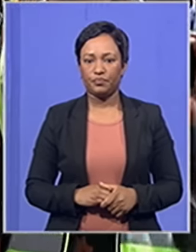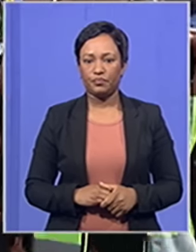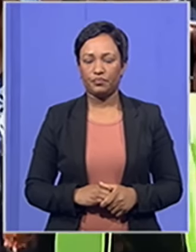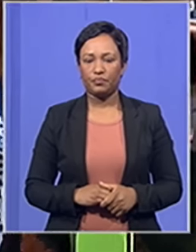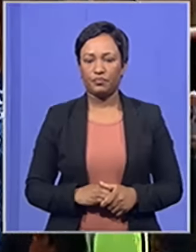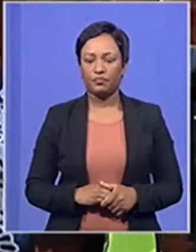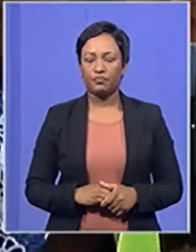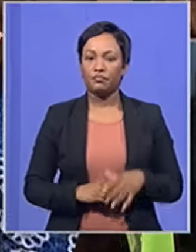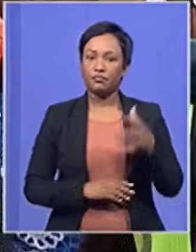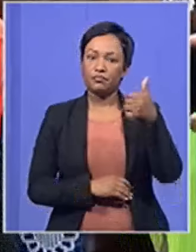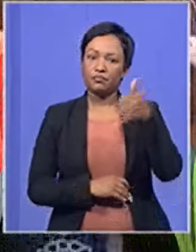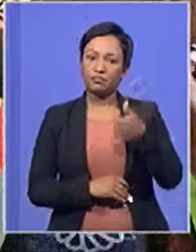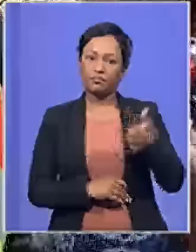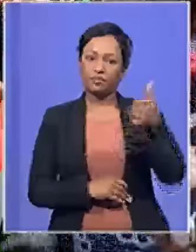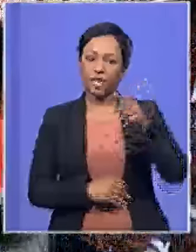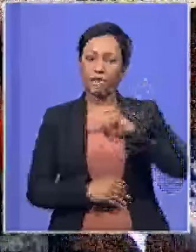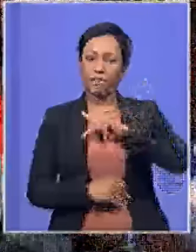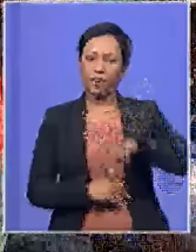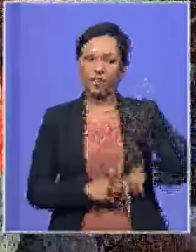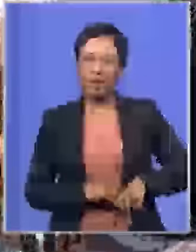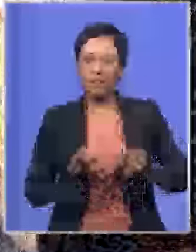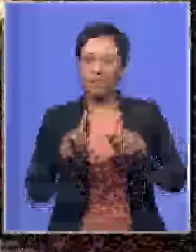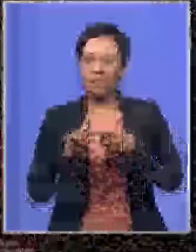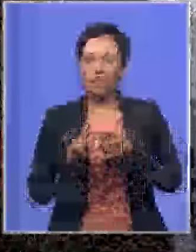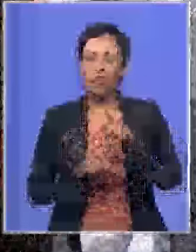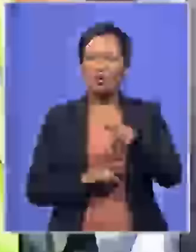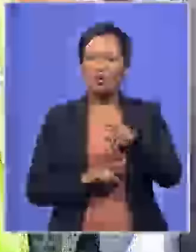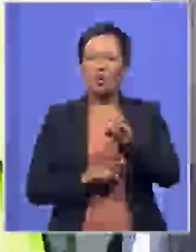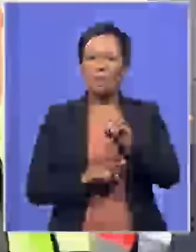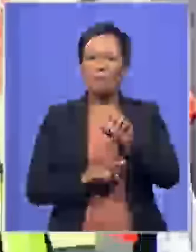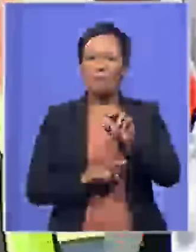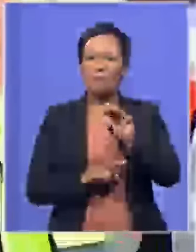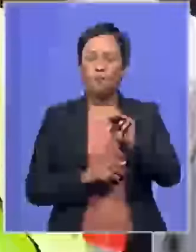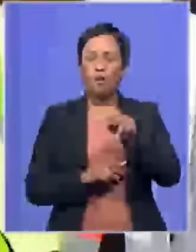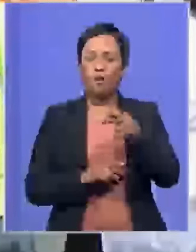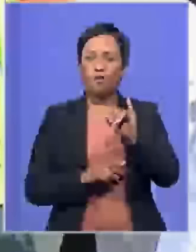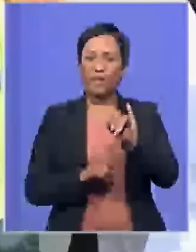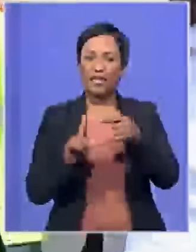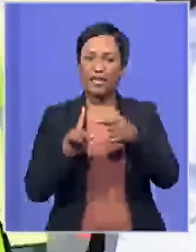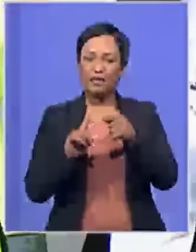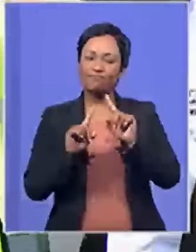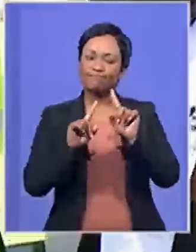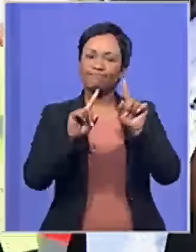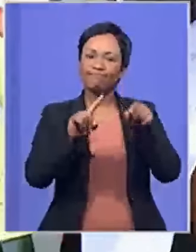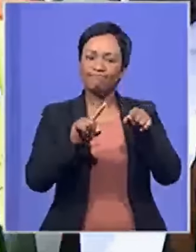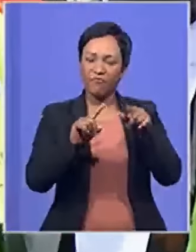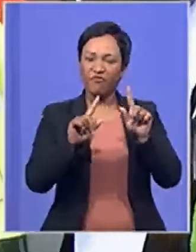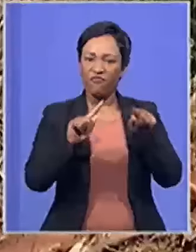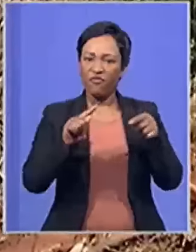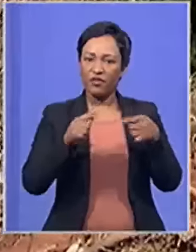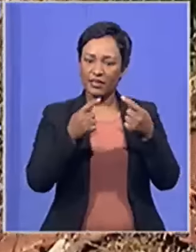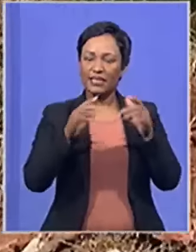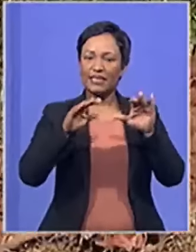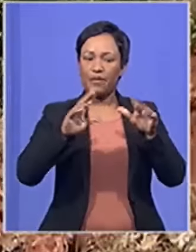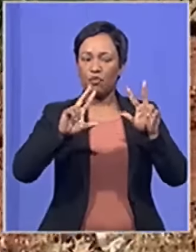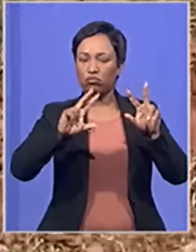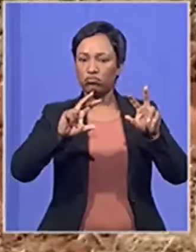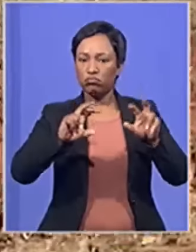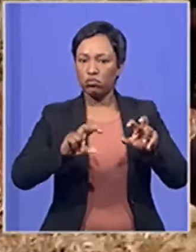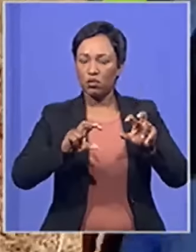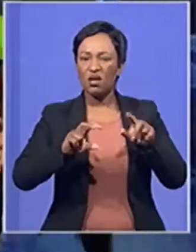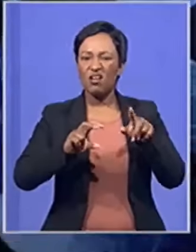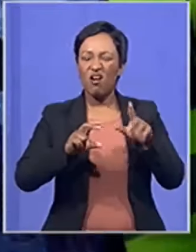Tonakgolo Ngaka Phophi Ramathuba o etetse lefelo la tiragalo le go kopana le setlhopha sa dipatlisiso tsa kotsi. Morago ga go